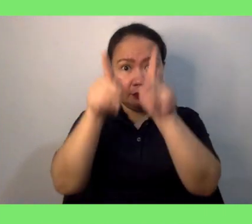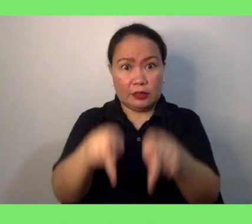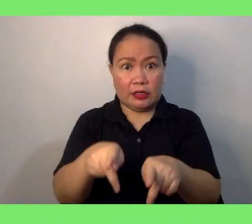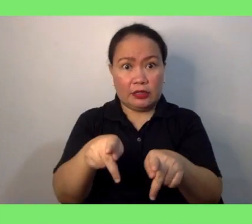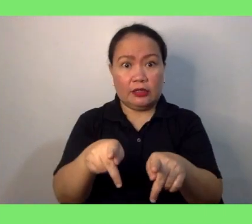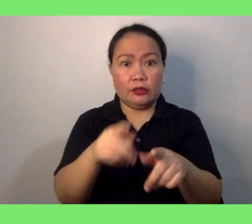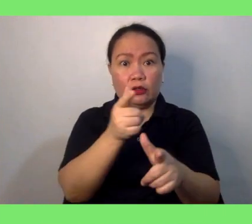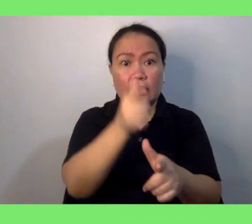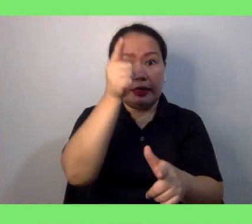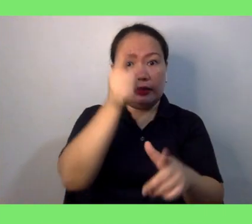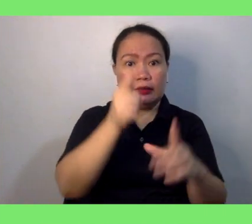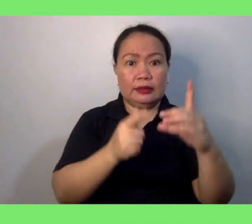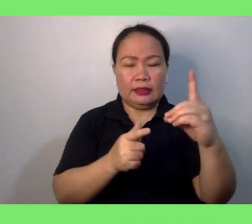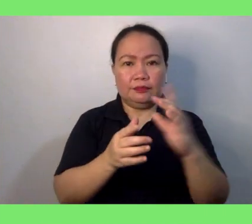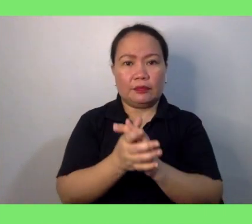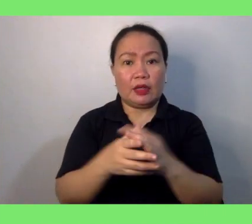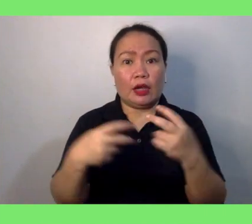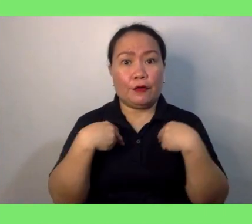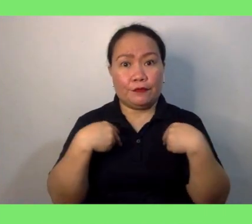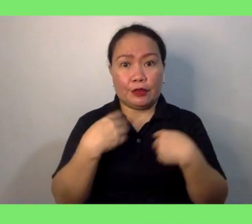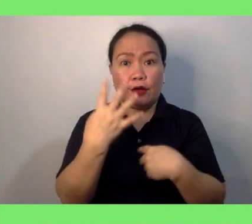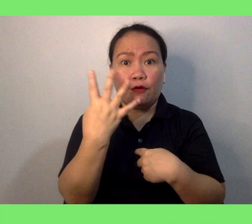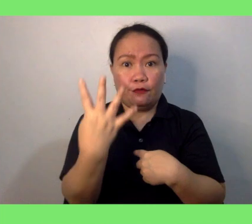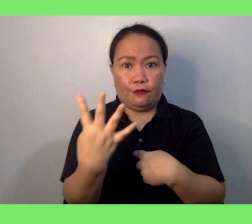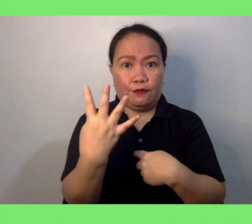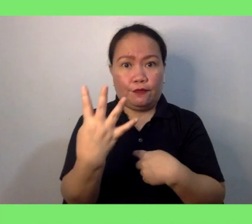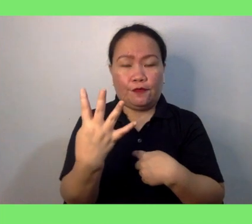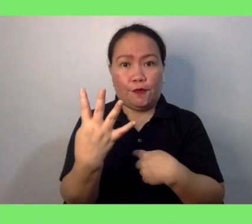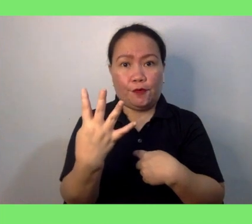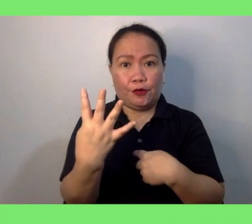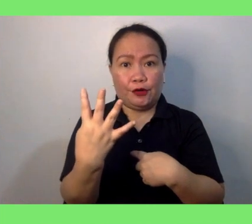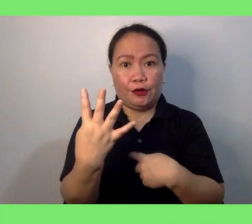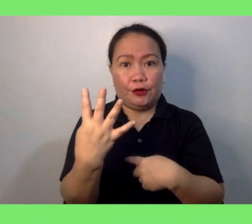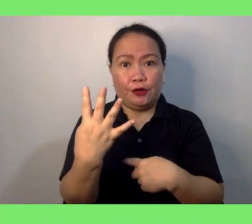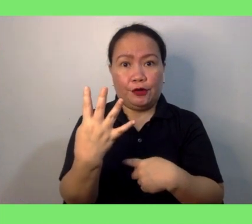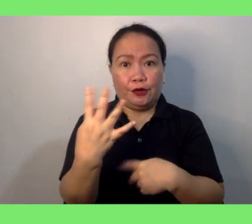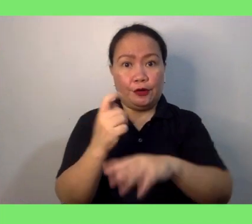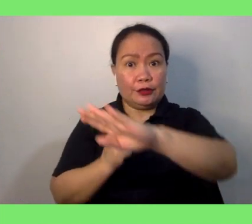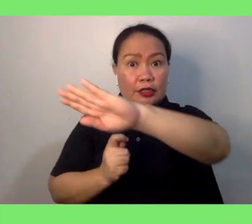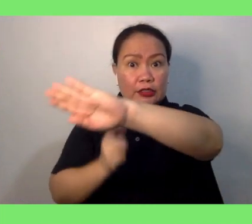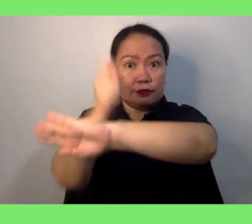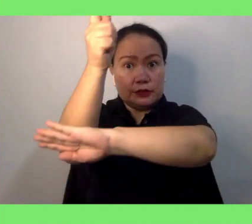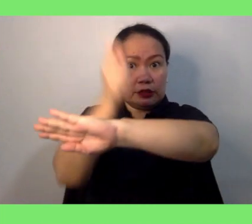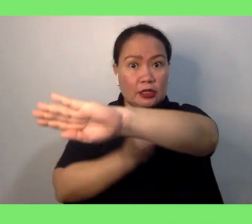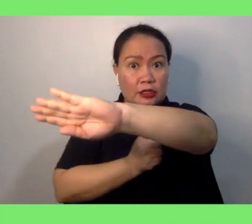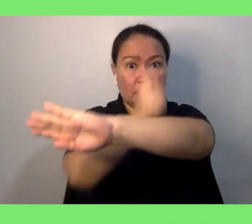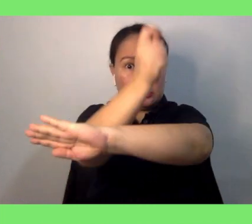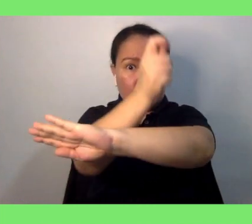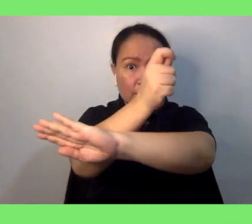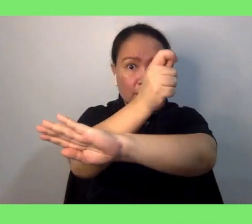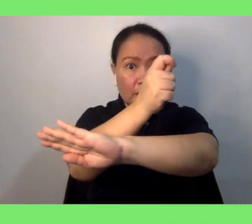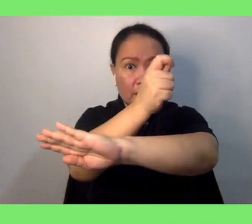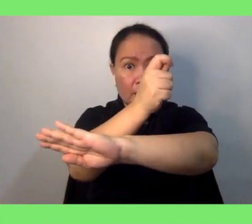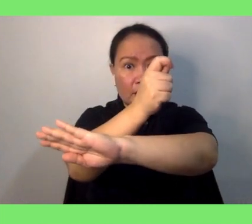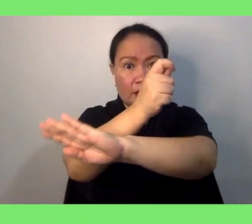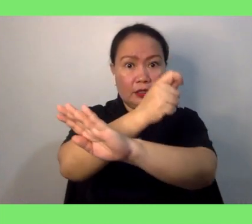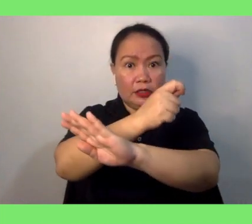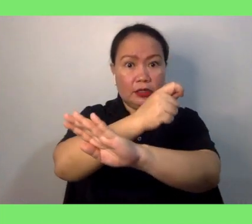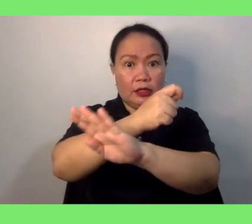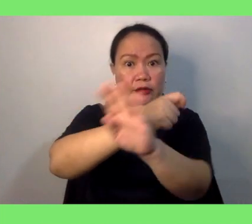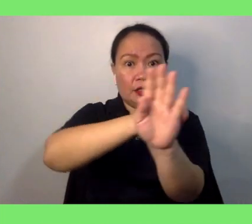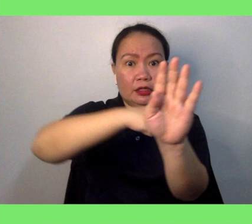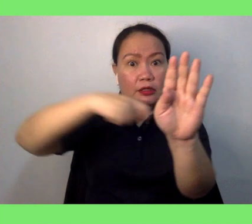four transversal here. So si line A, pwede mong gamitin as transversal kasi may 2 points siya na